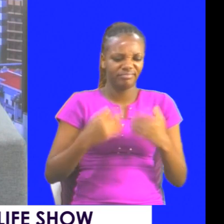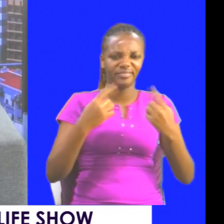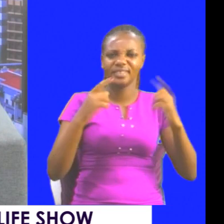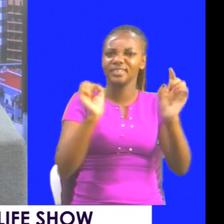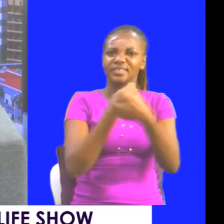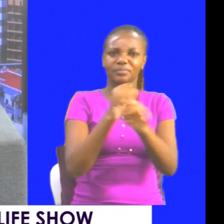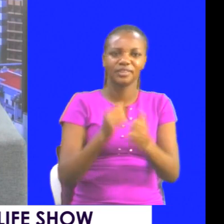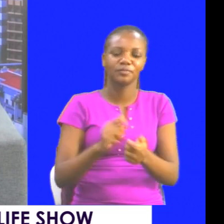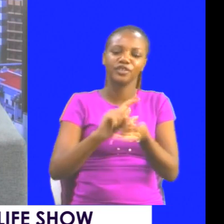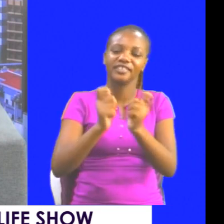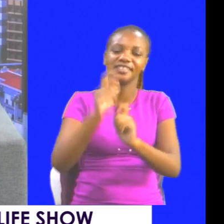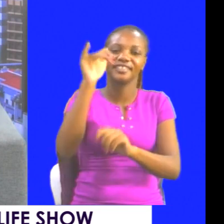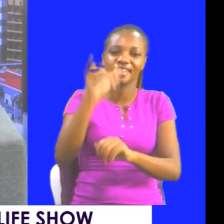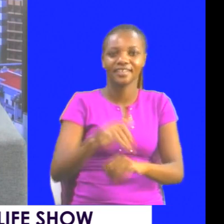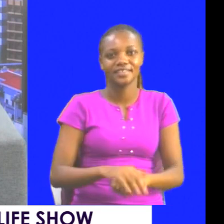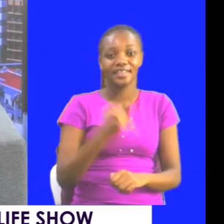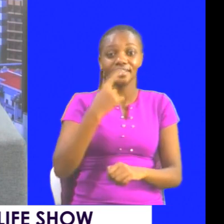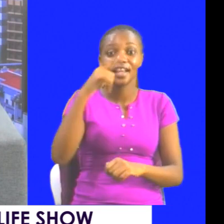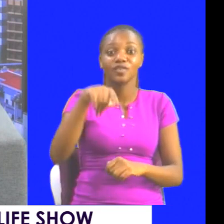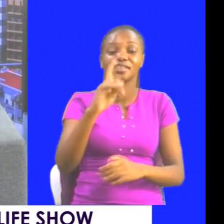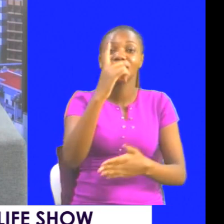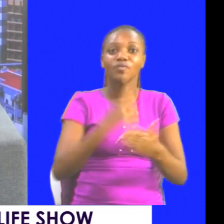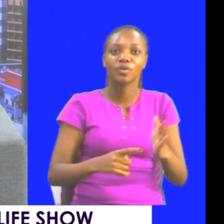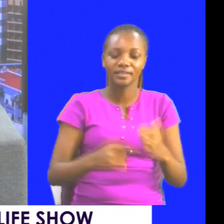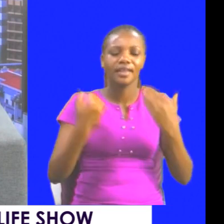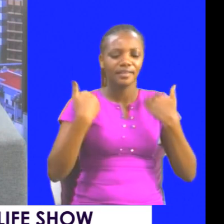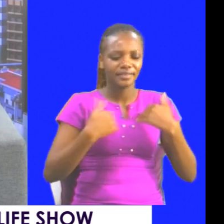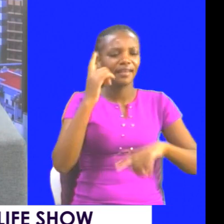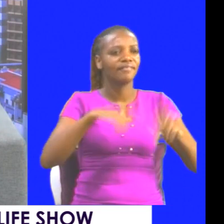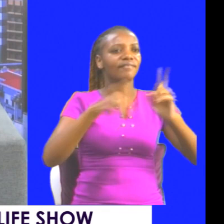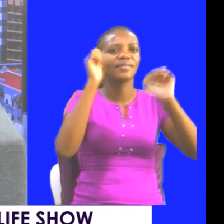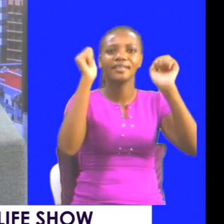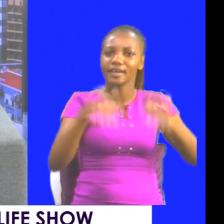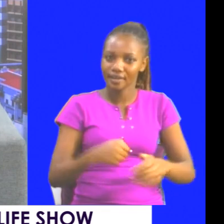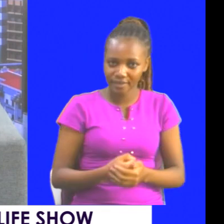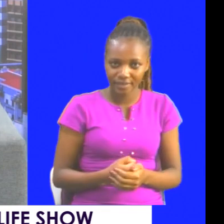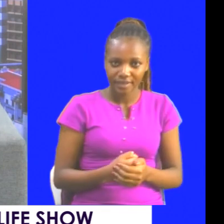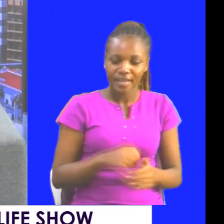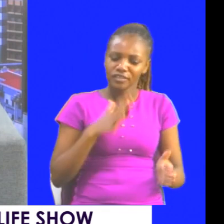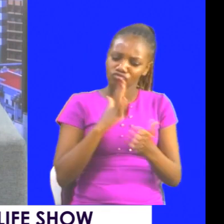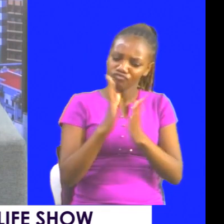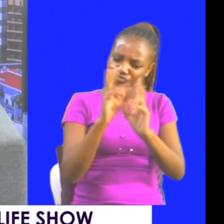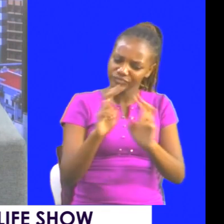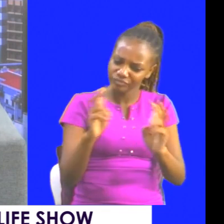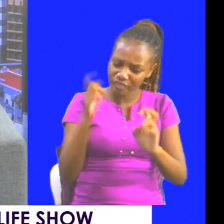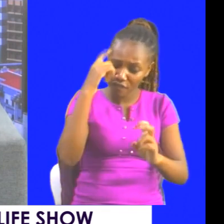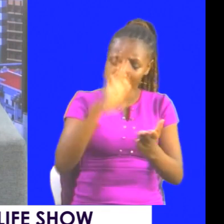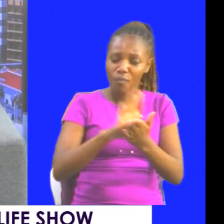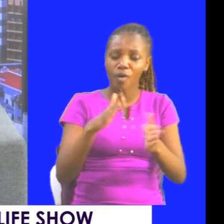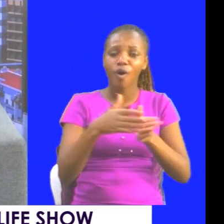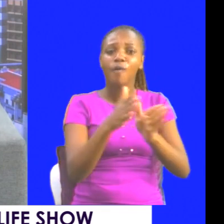it. That is the higher level. Challenge yourself for more opportunity. Challenge